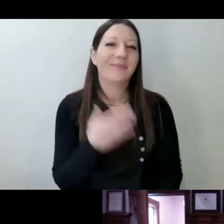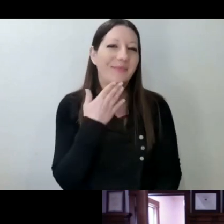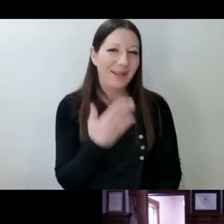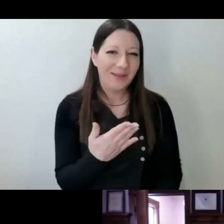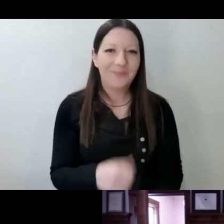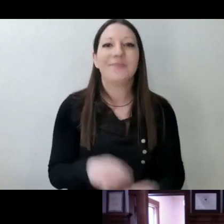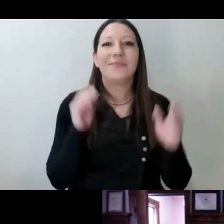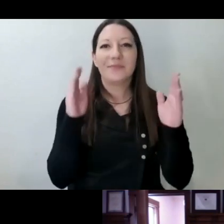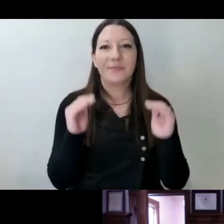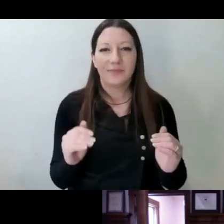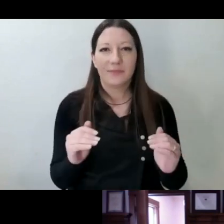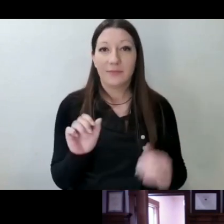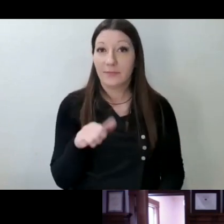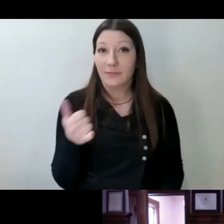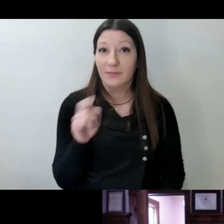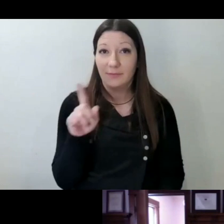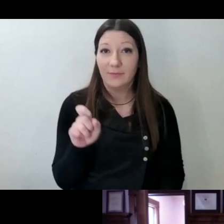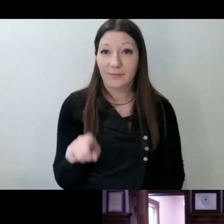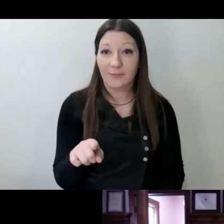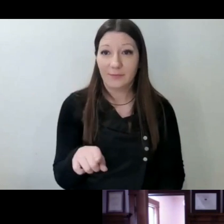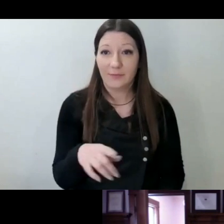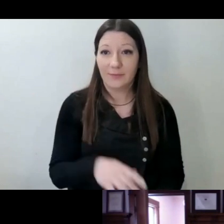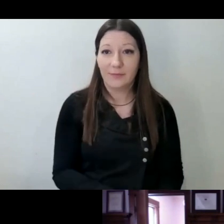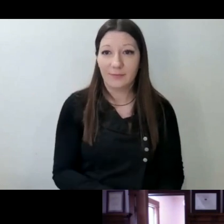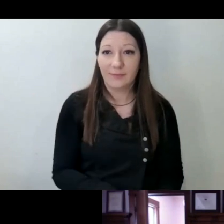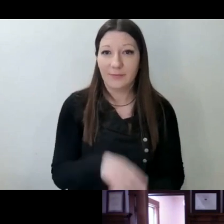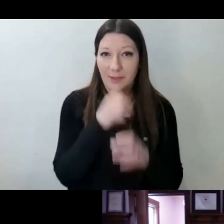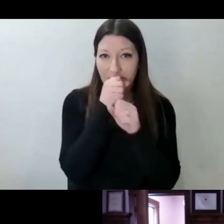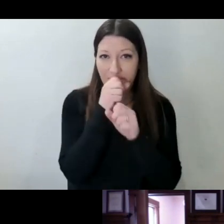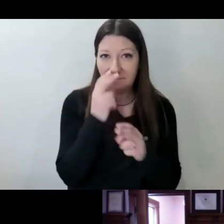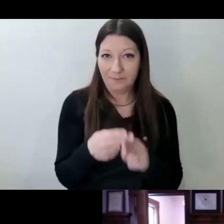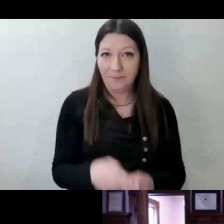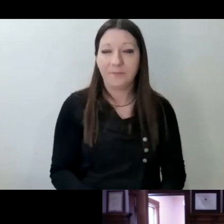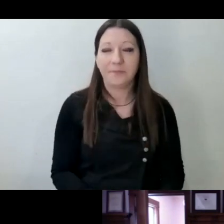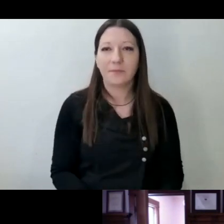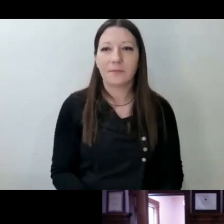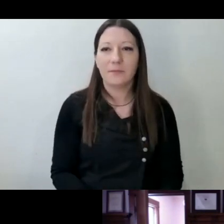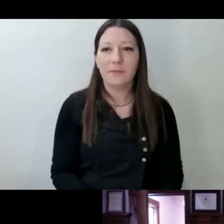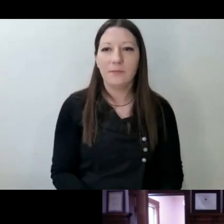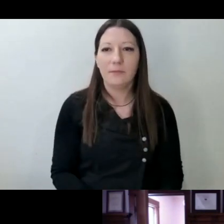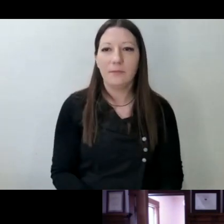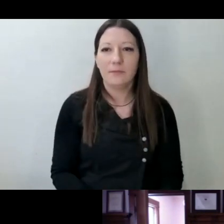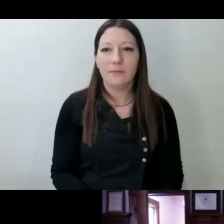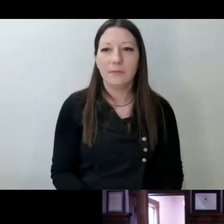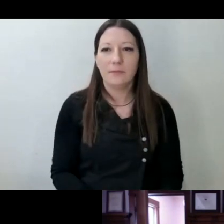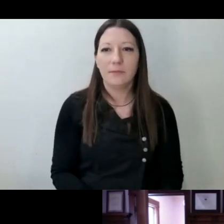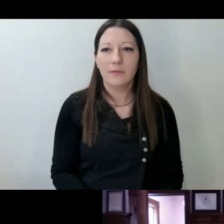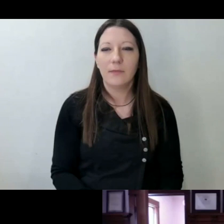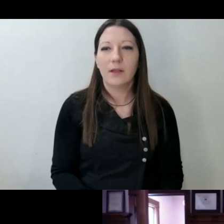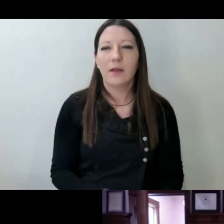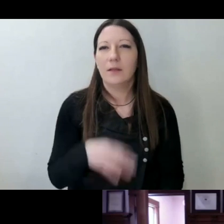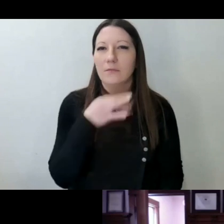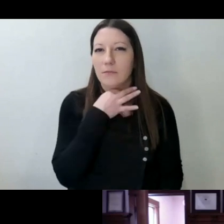question from an anonymous attendee. Whose stories are allowed to be told and